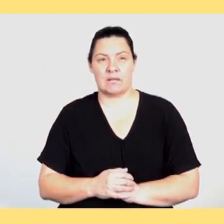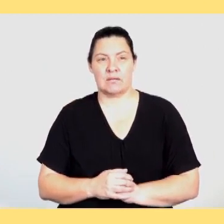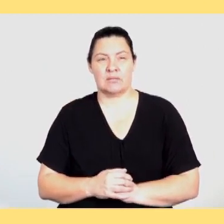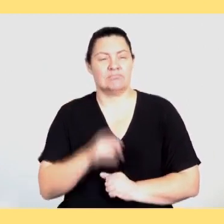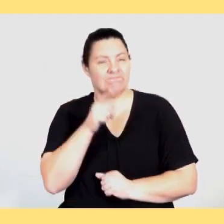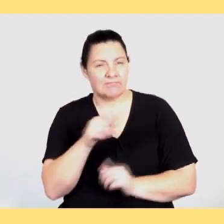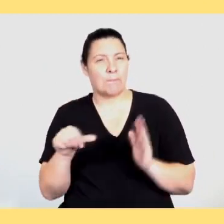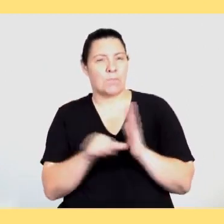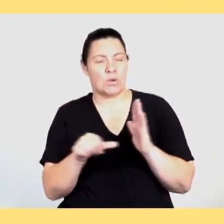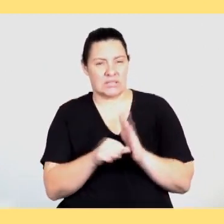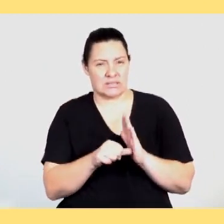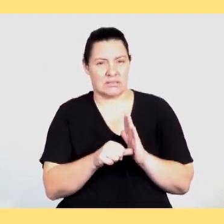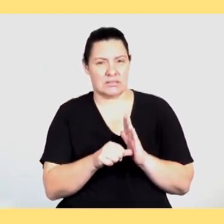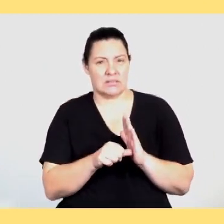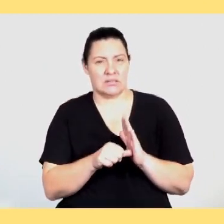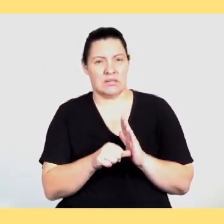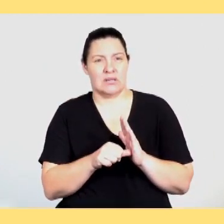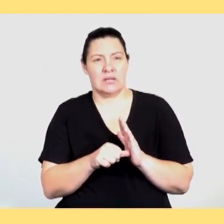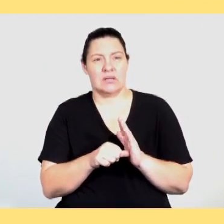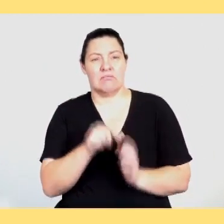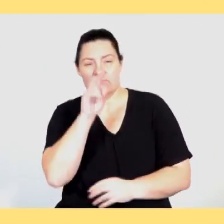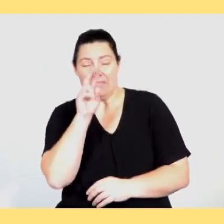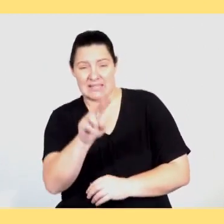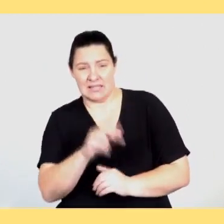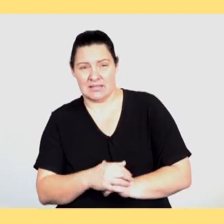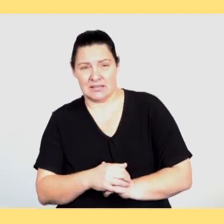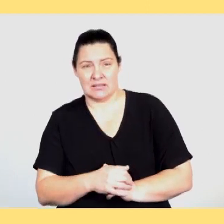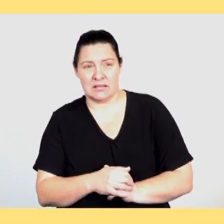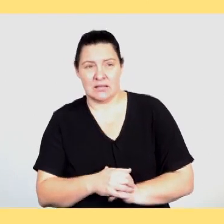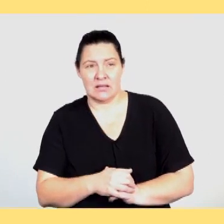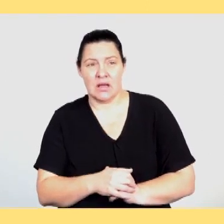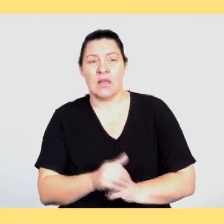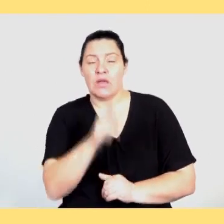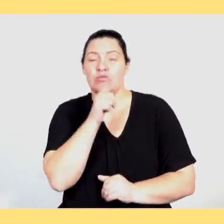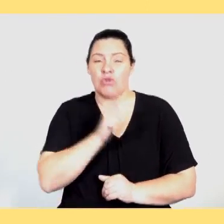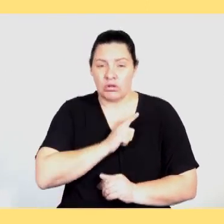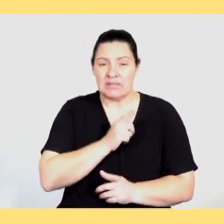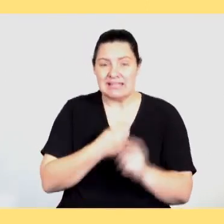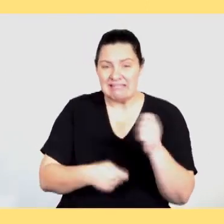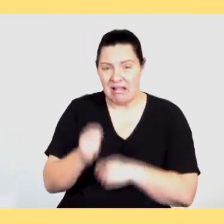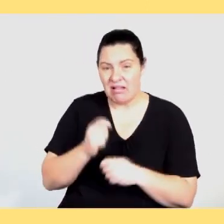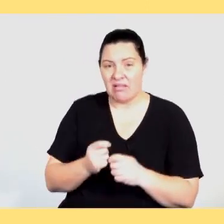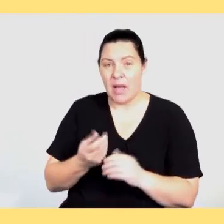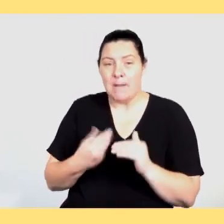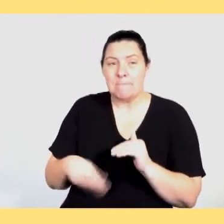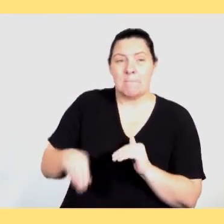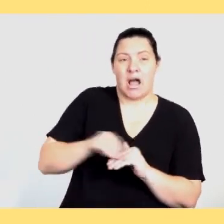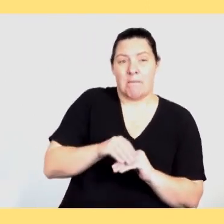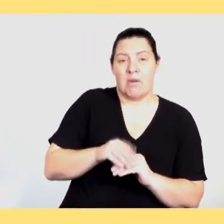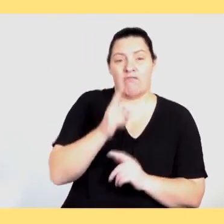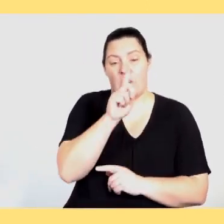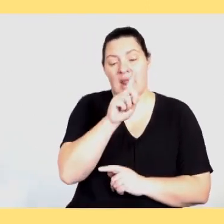12,500. It is very important, if I can take you back, that you can see that they told us that goods are sold at a markup of